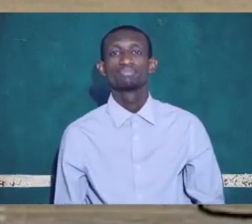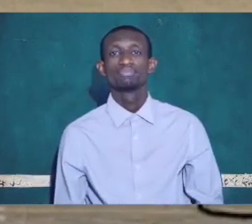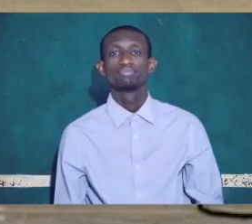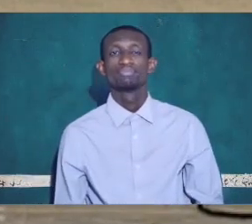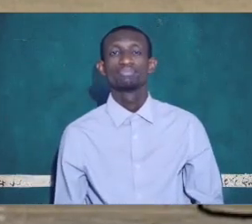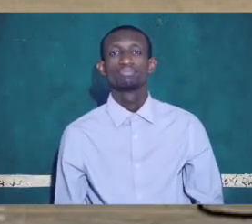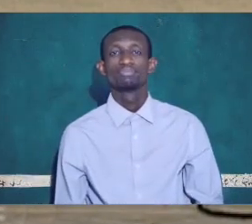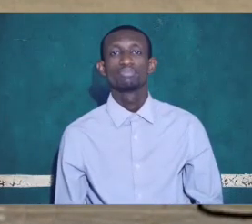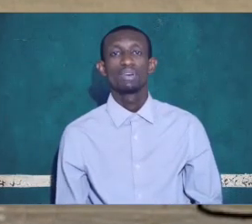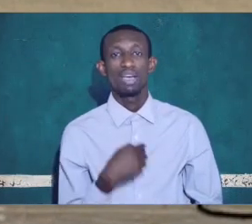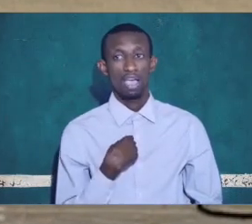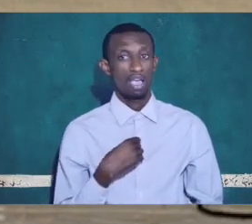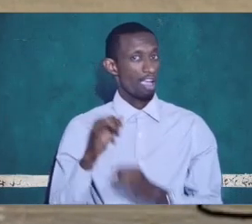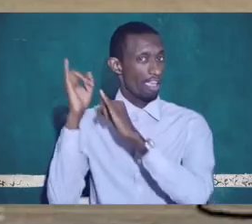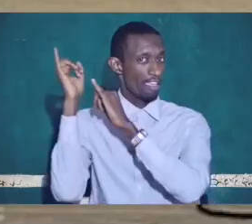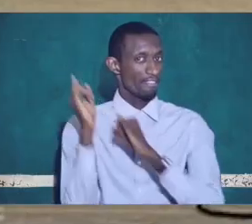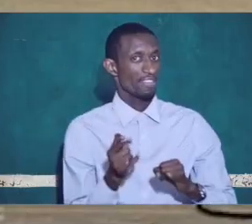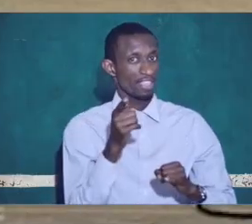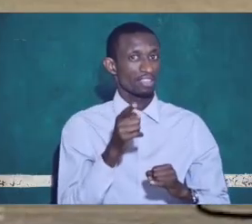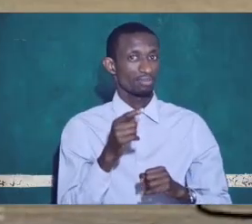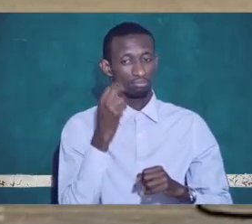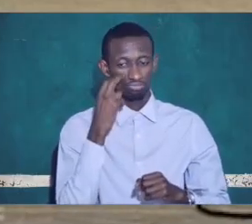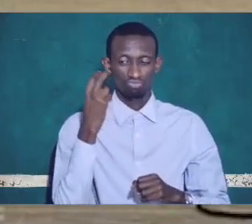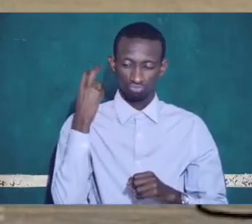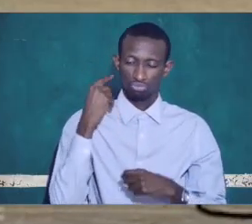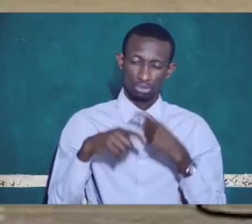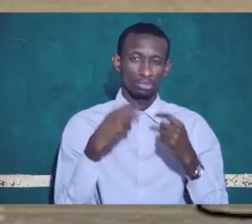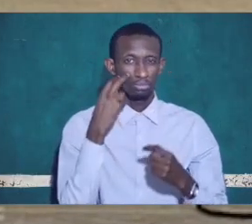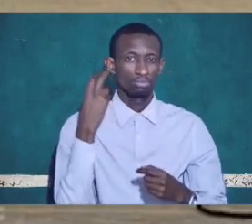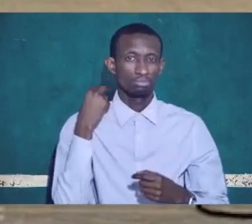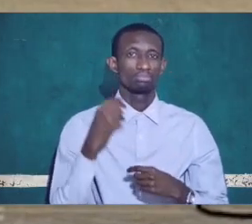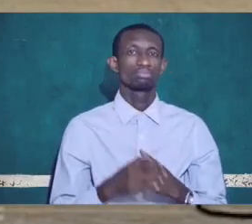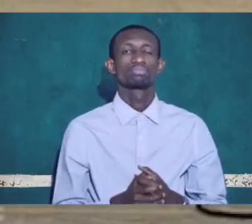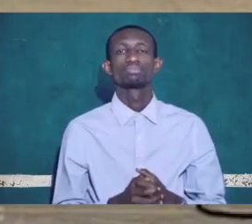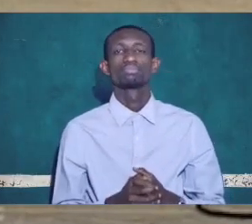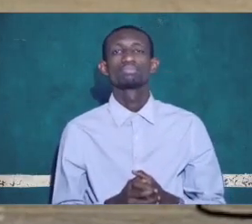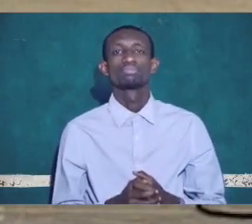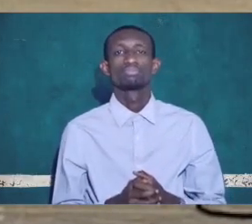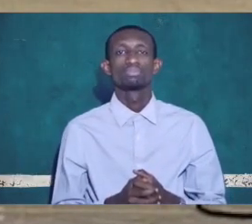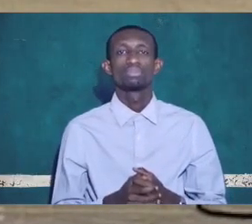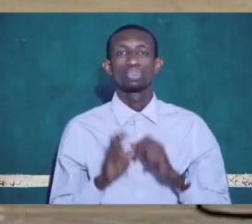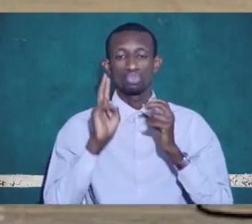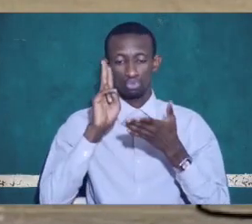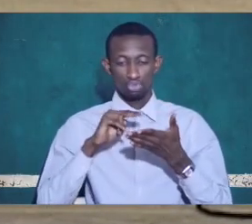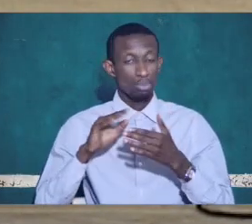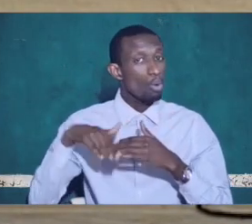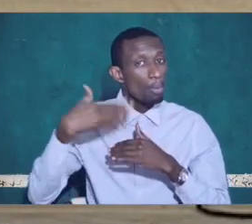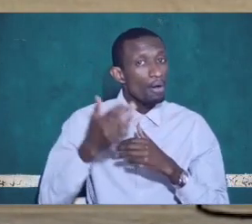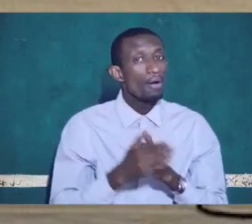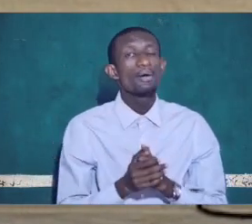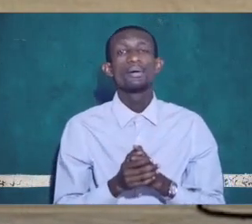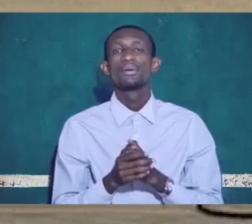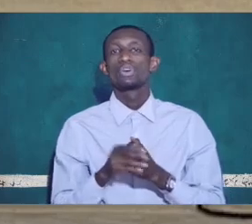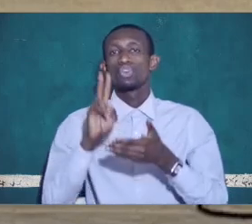And I'm inviting you to revise, always revise. For further reading, you can visit